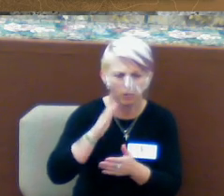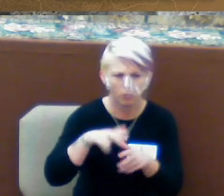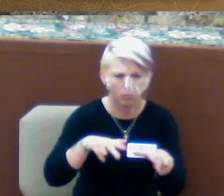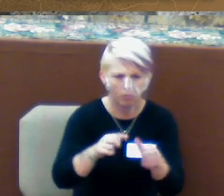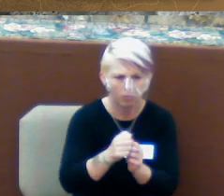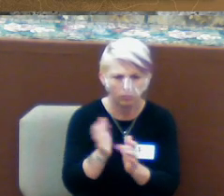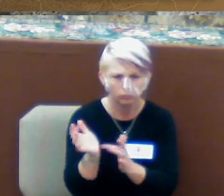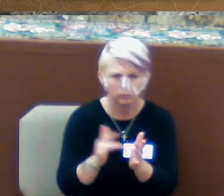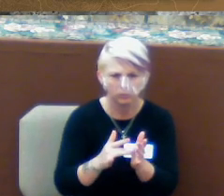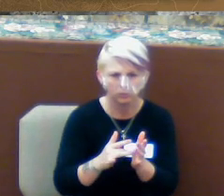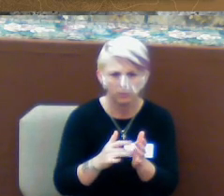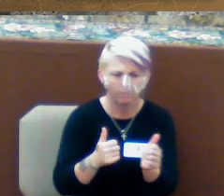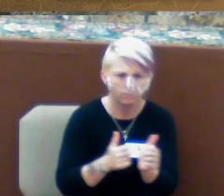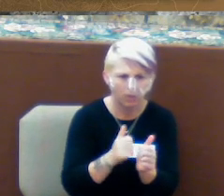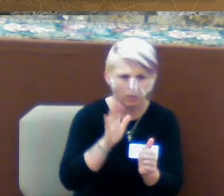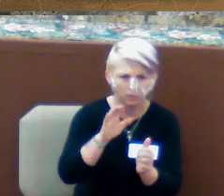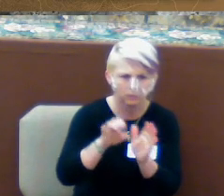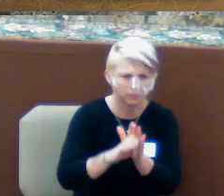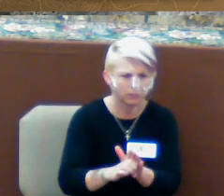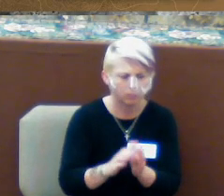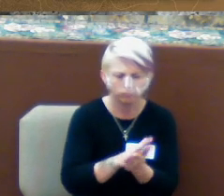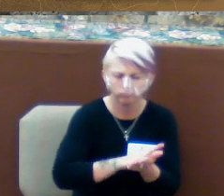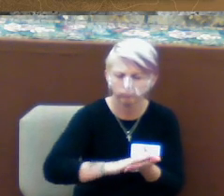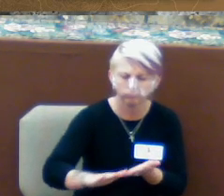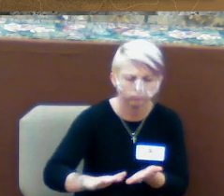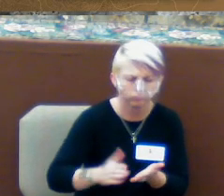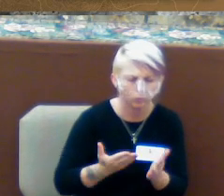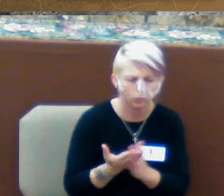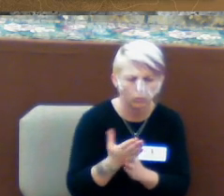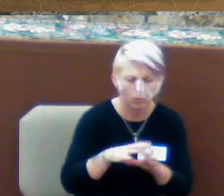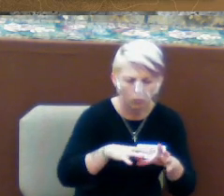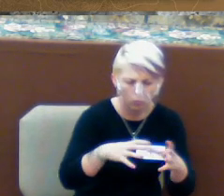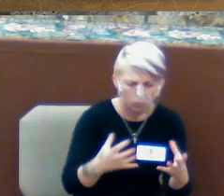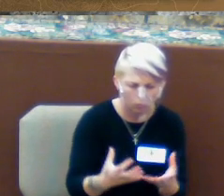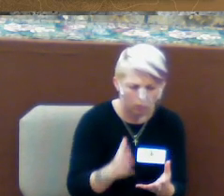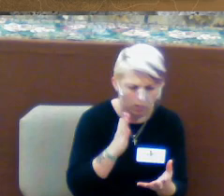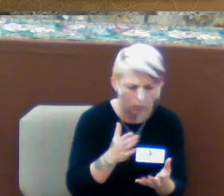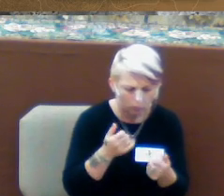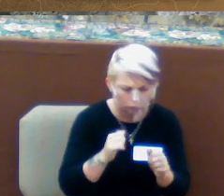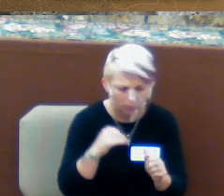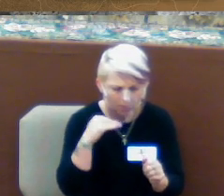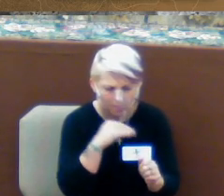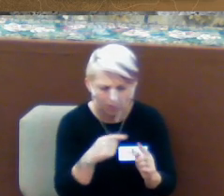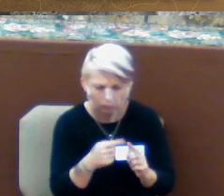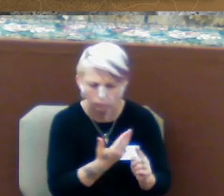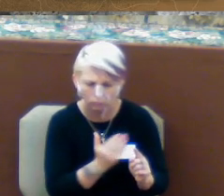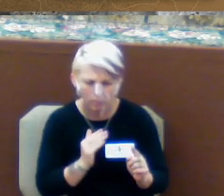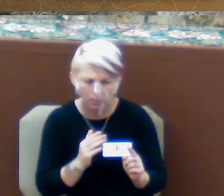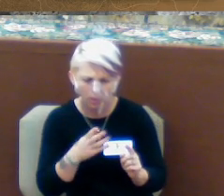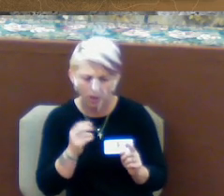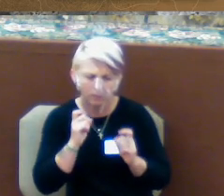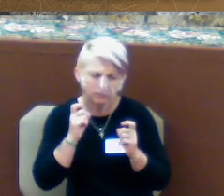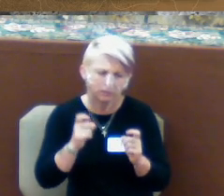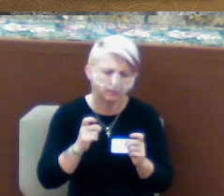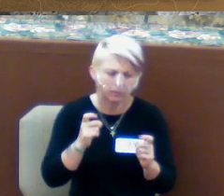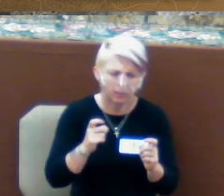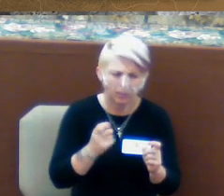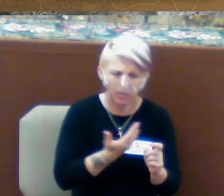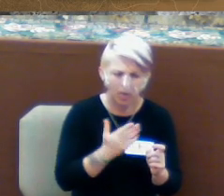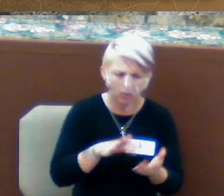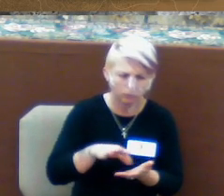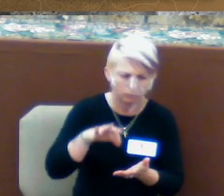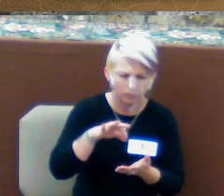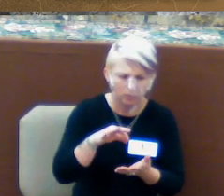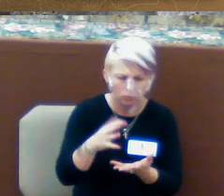Jesus, follow his example pure through a world that would deceive us and to sin our spirits